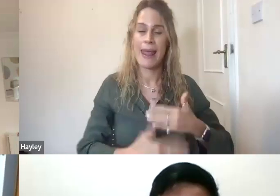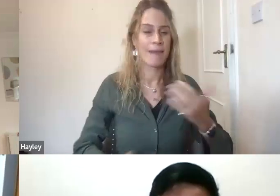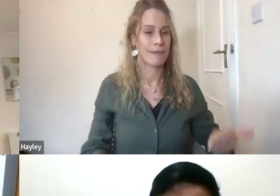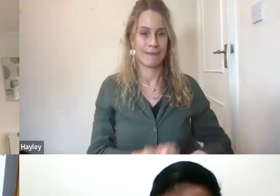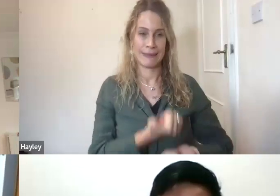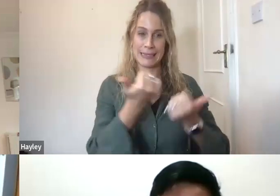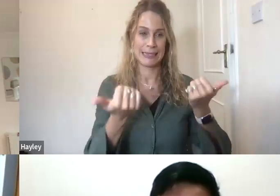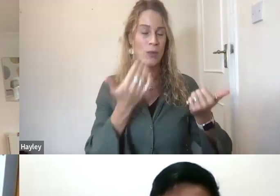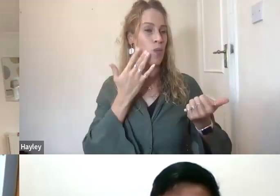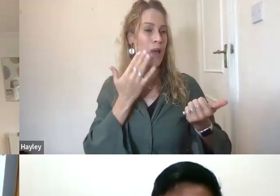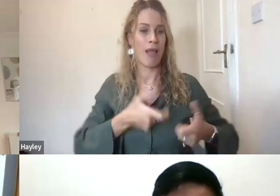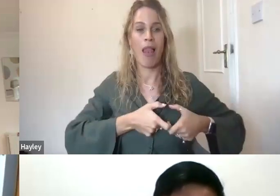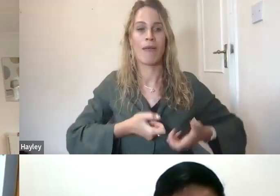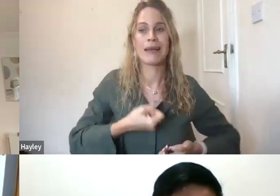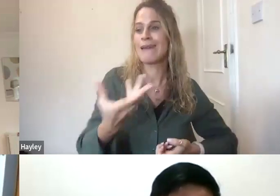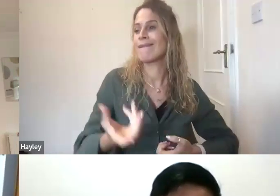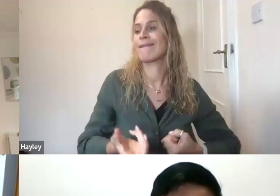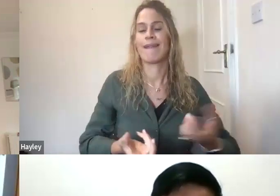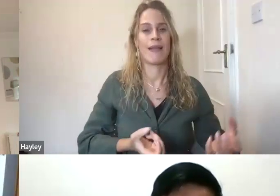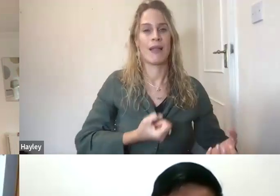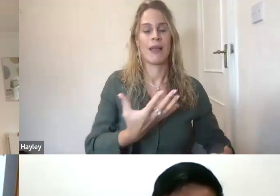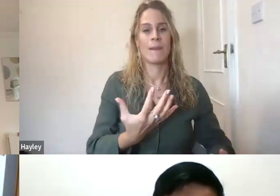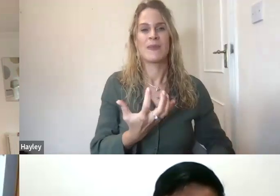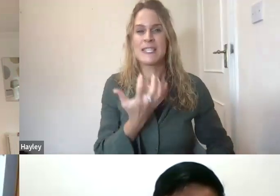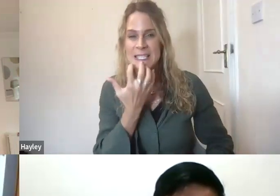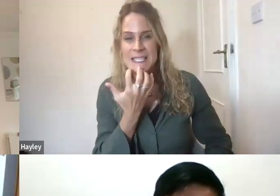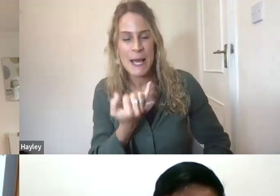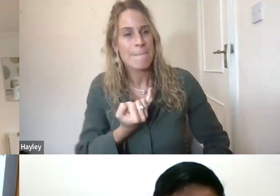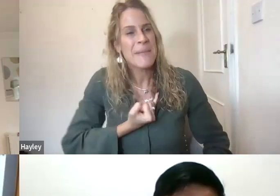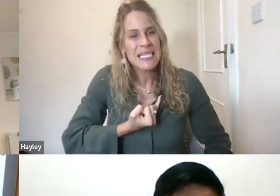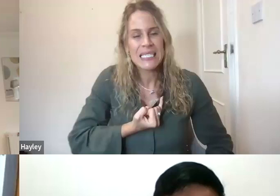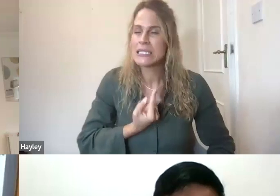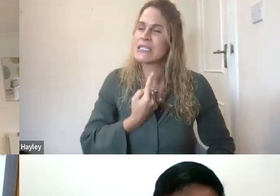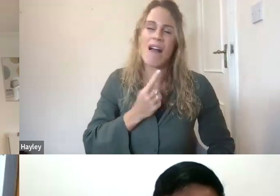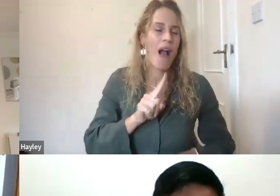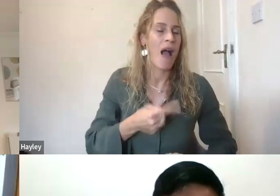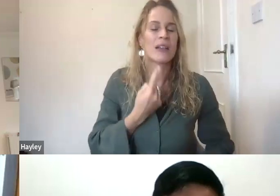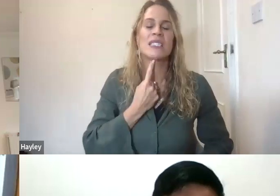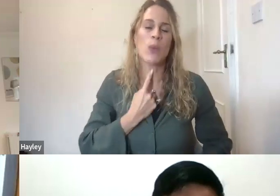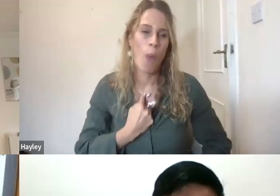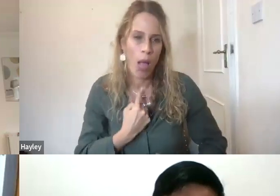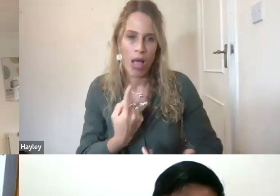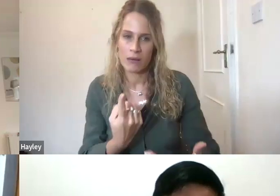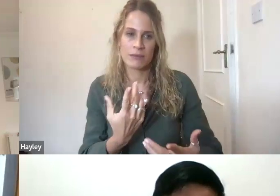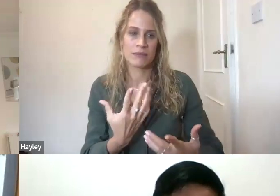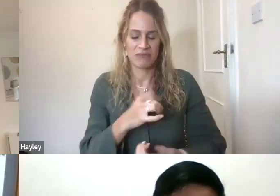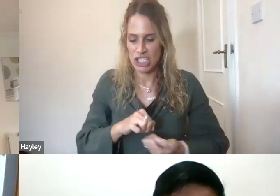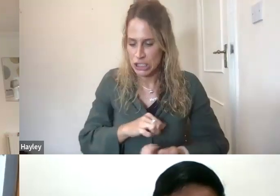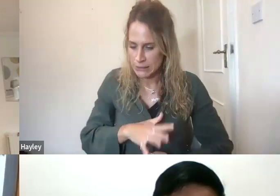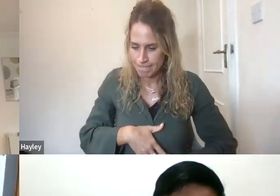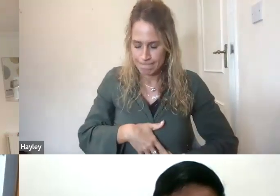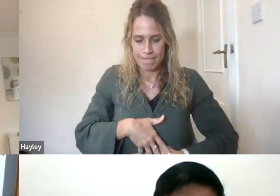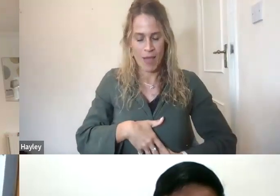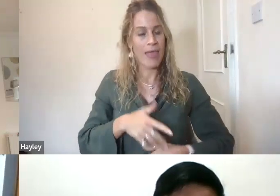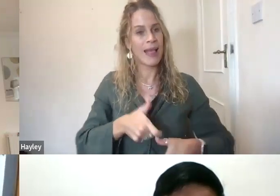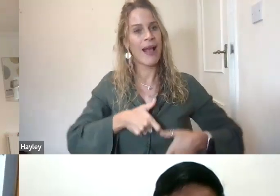after given away fully, the bitterness that cannot be swallowed and digested, and the guileless